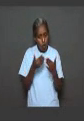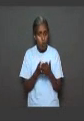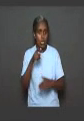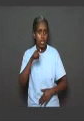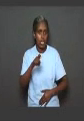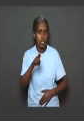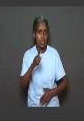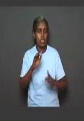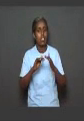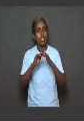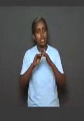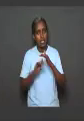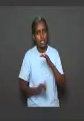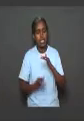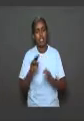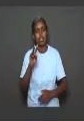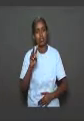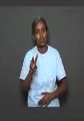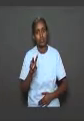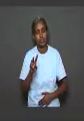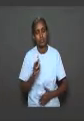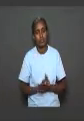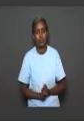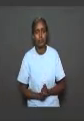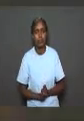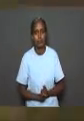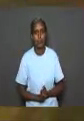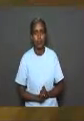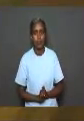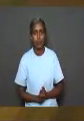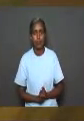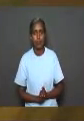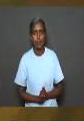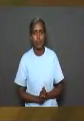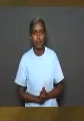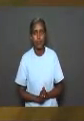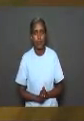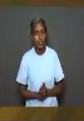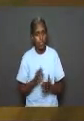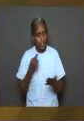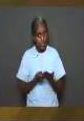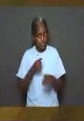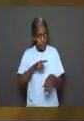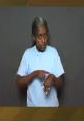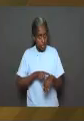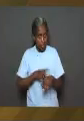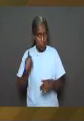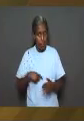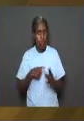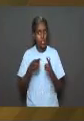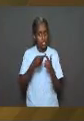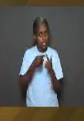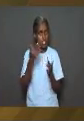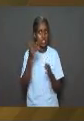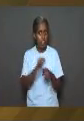all x that are less than 2. It is time for our second activity.